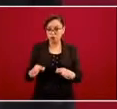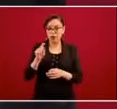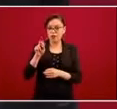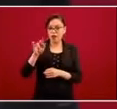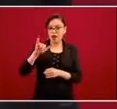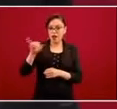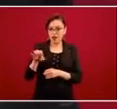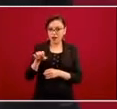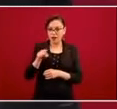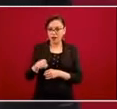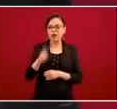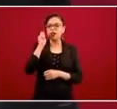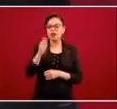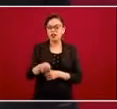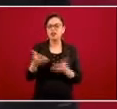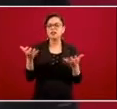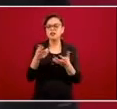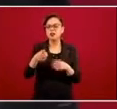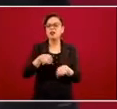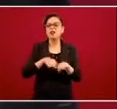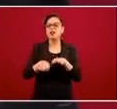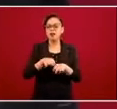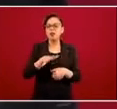Now, the official